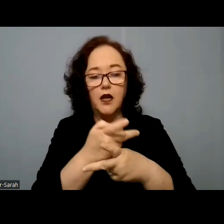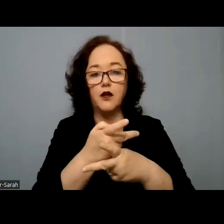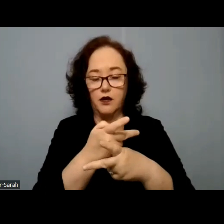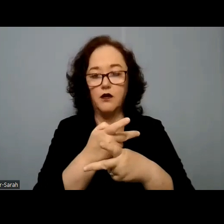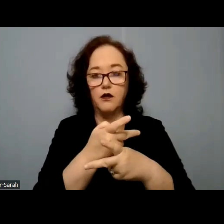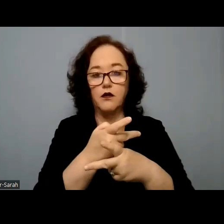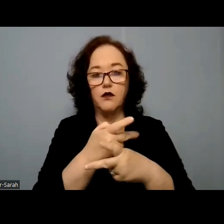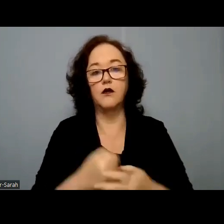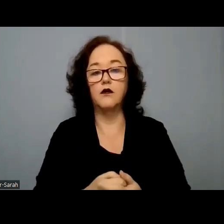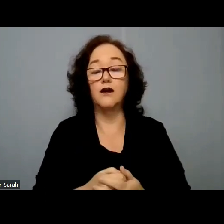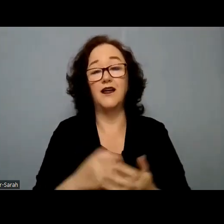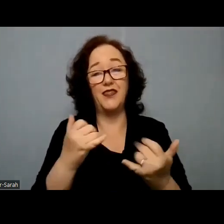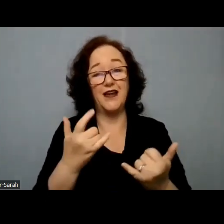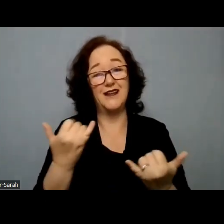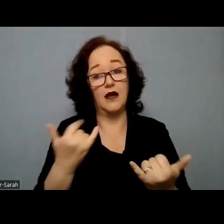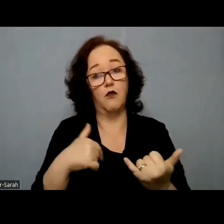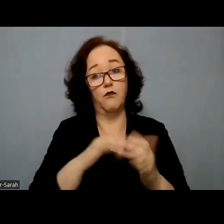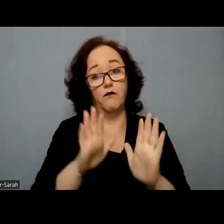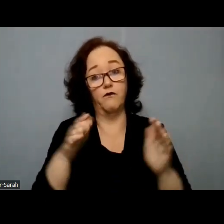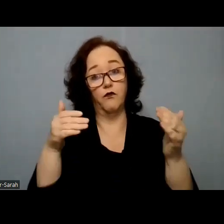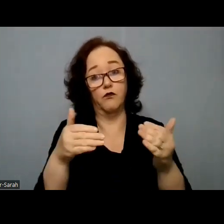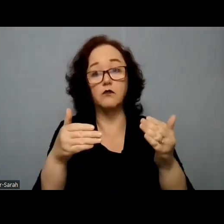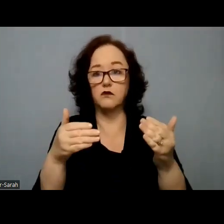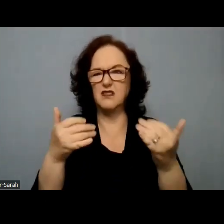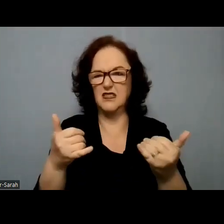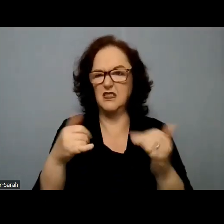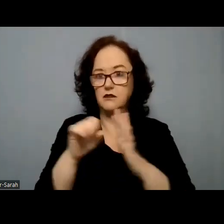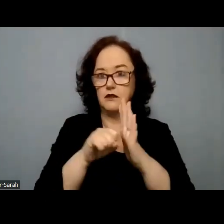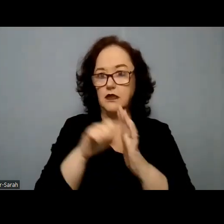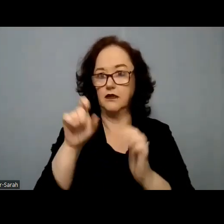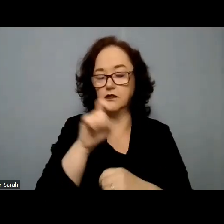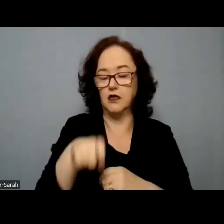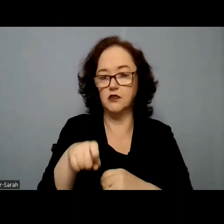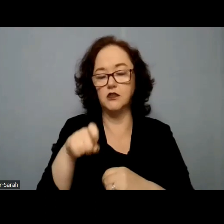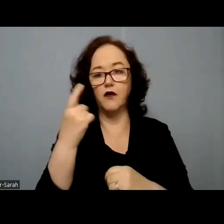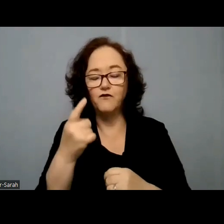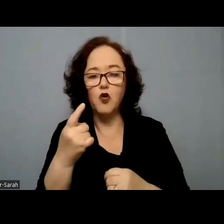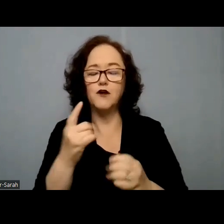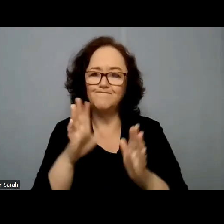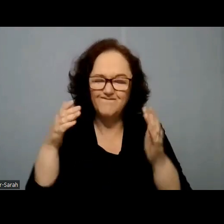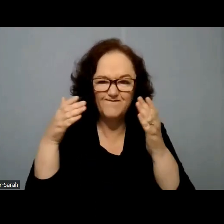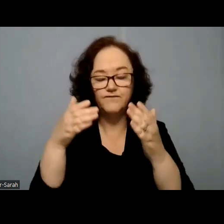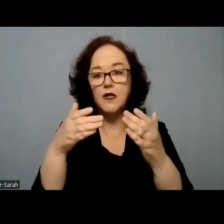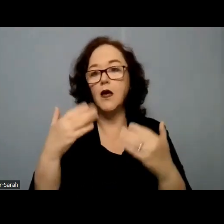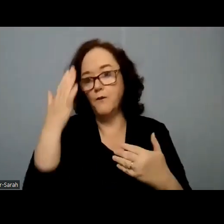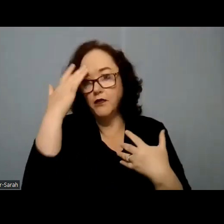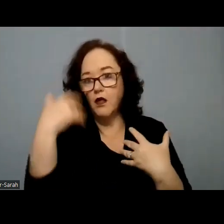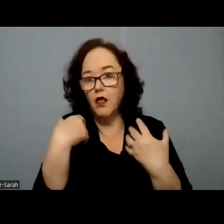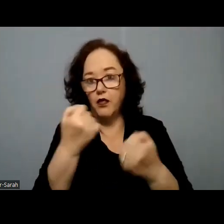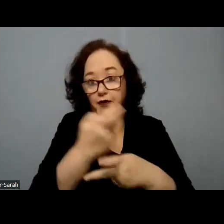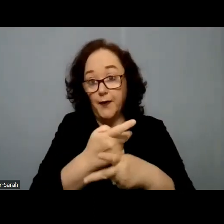we're really focusing on in the state of Texas for investment in mental health care. Next slide, please.